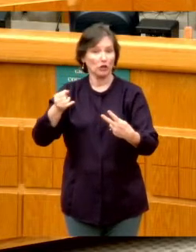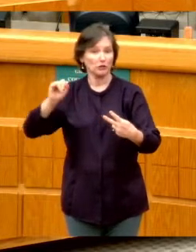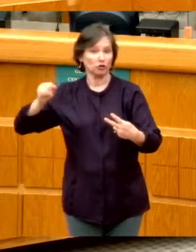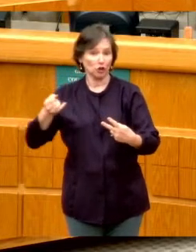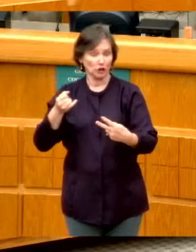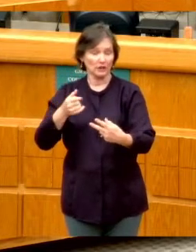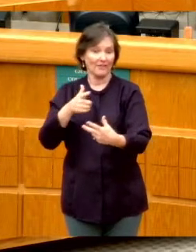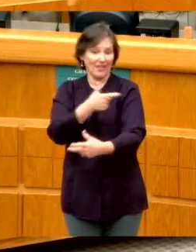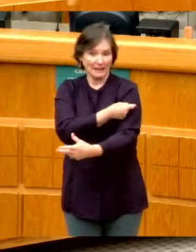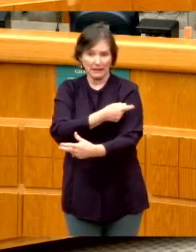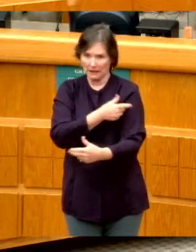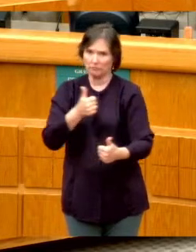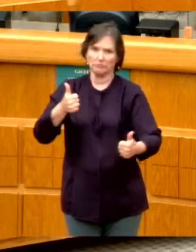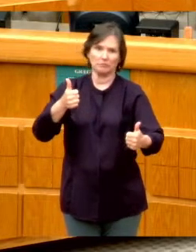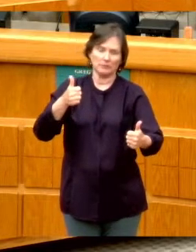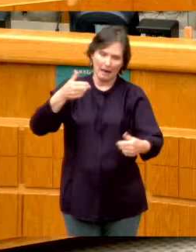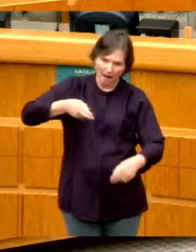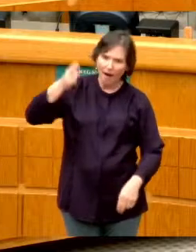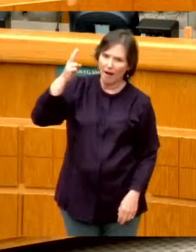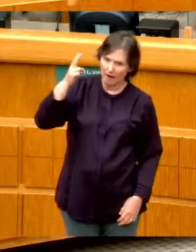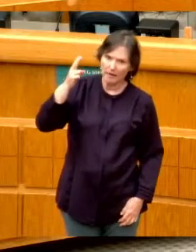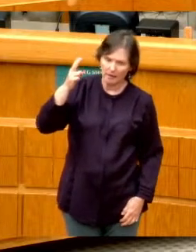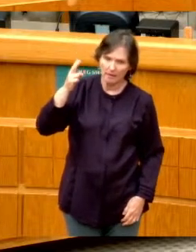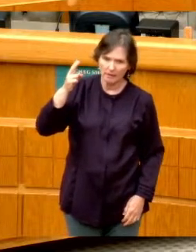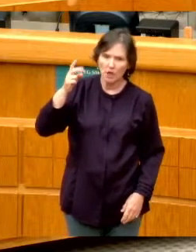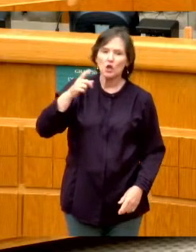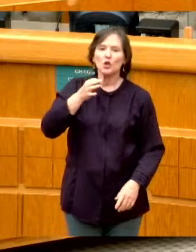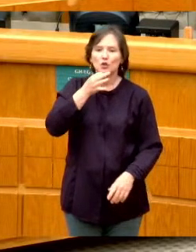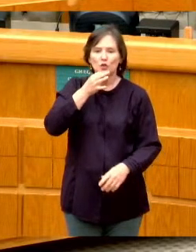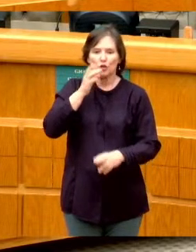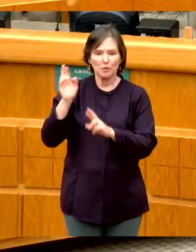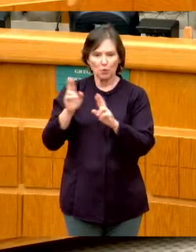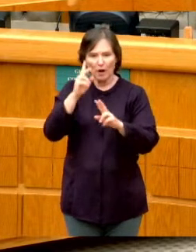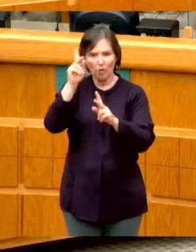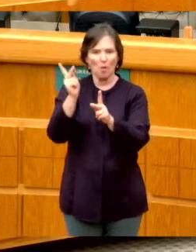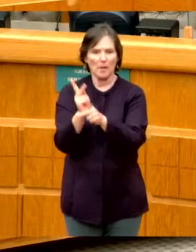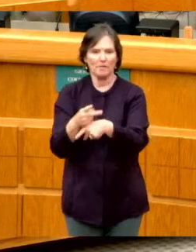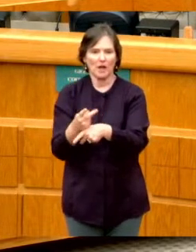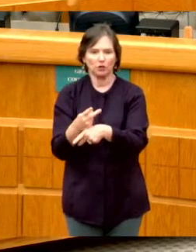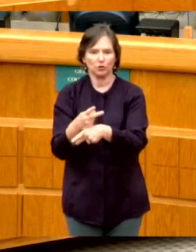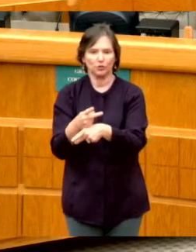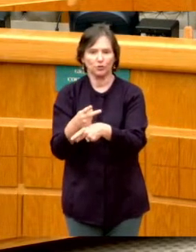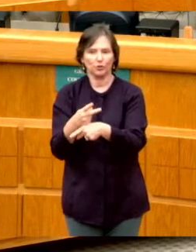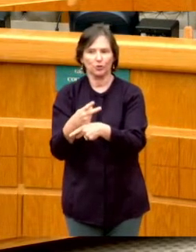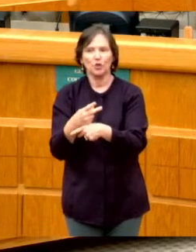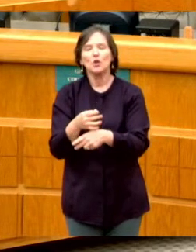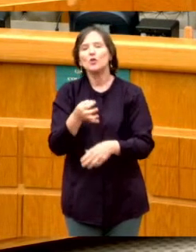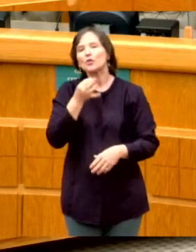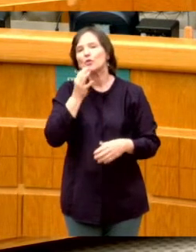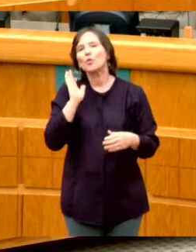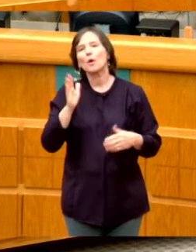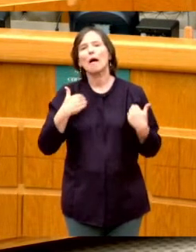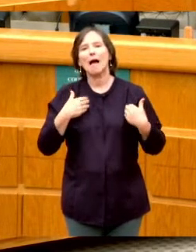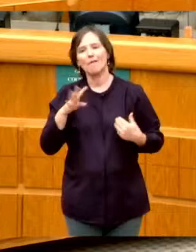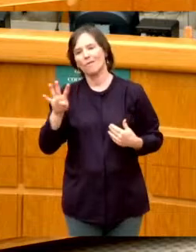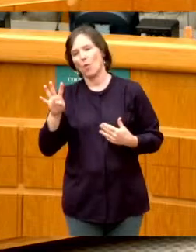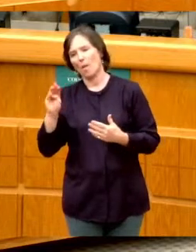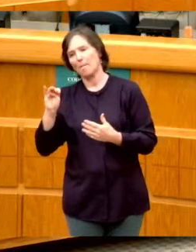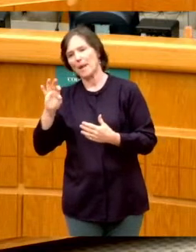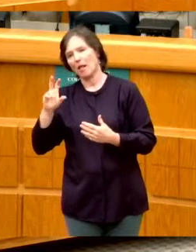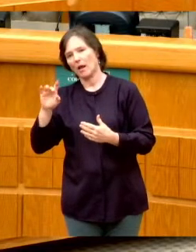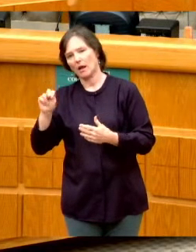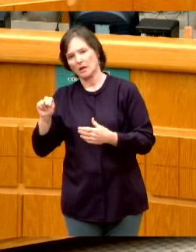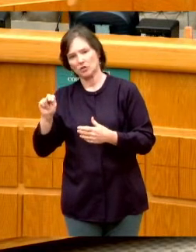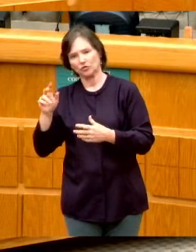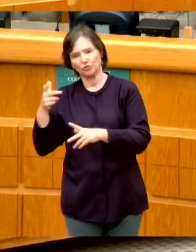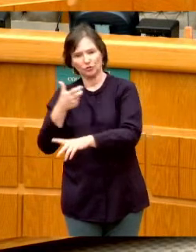million will be ready for distribution and or can be manufactured, and 4 million will be ready for distribution very quickly.